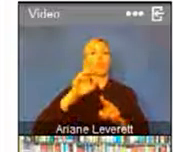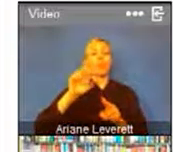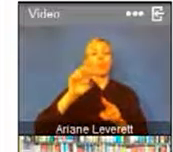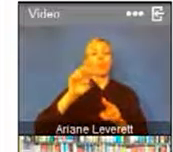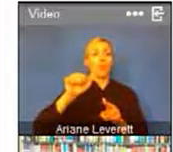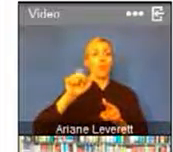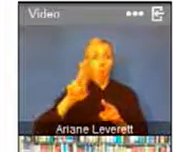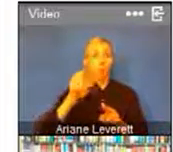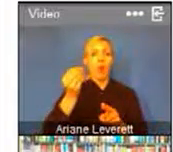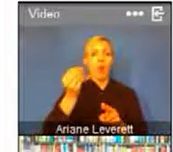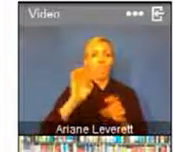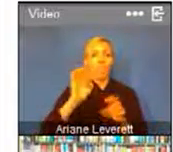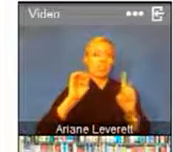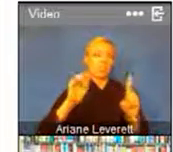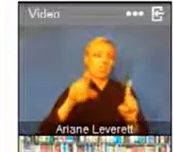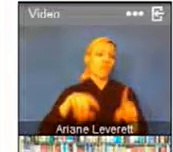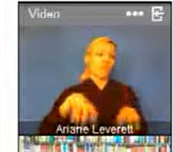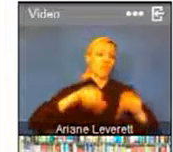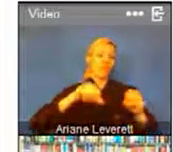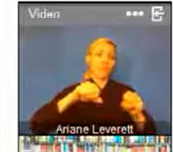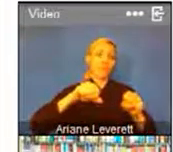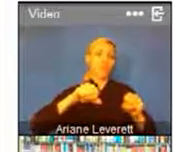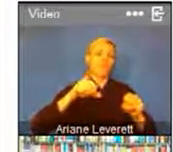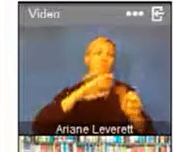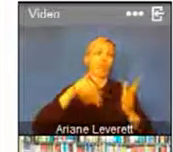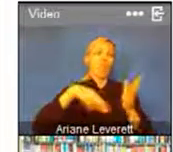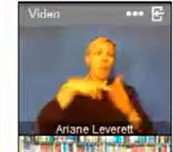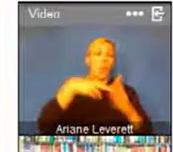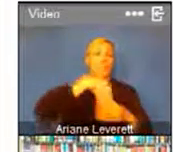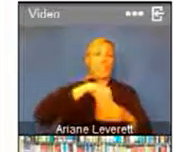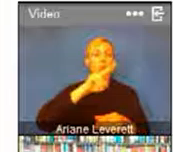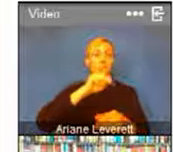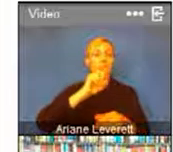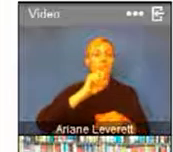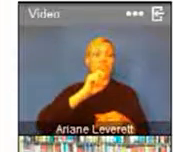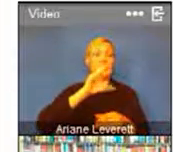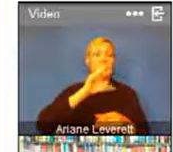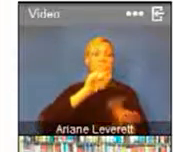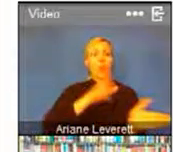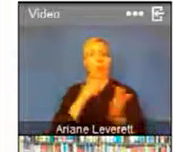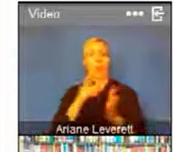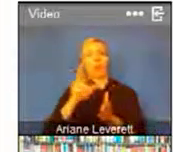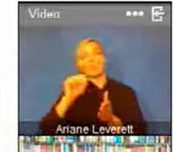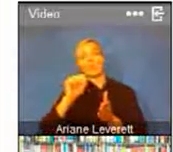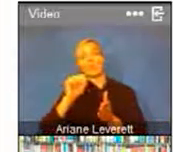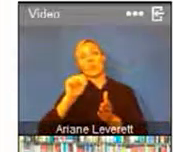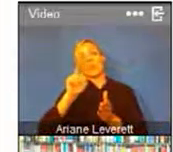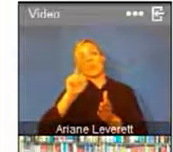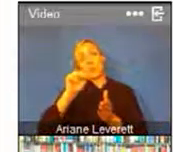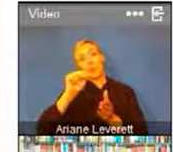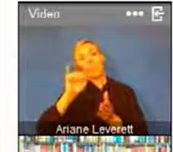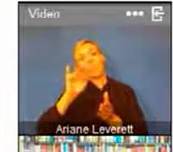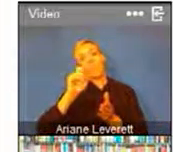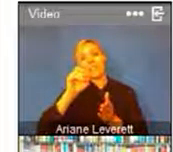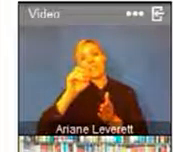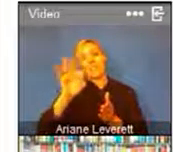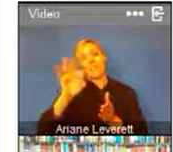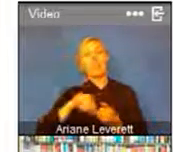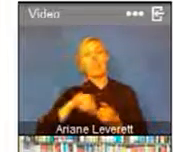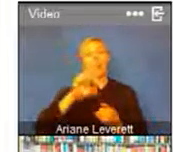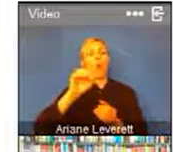have UNESCO, you have UIS, the UNESCO Institute of Statistics, you have IBE, the International Bureau of Education,